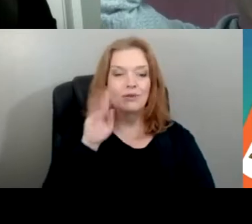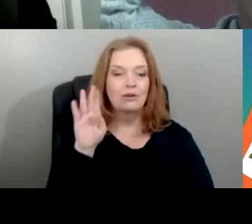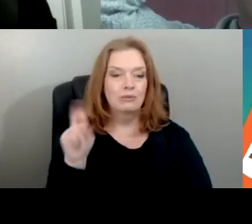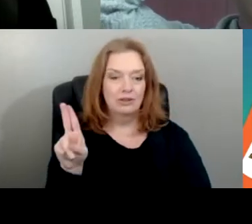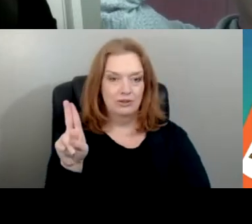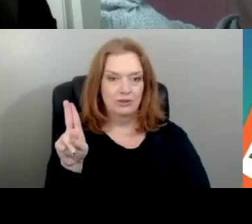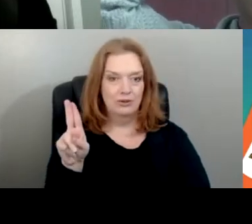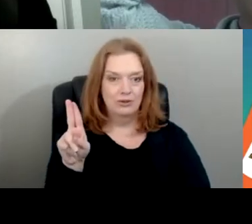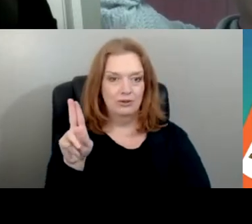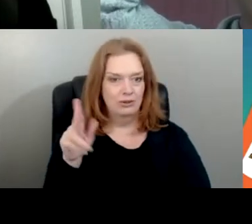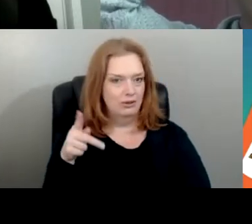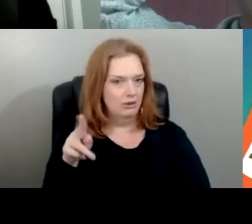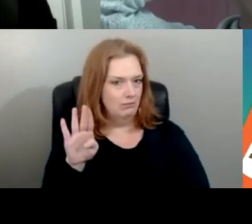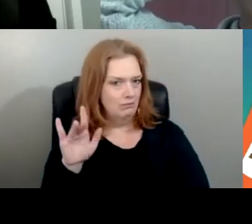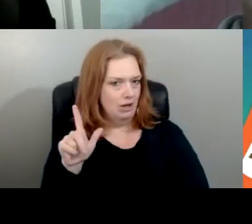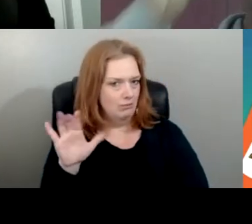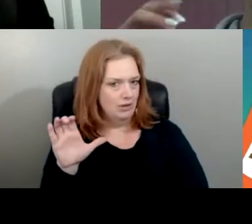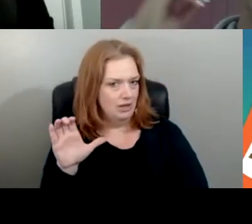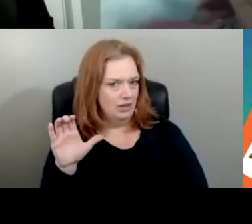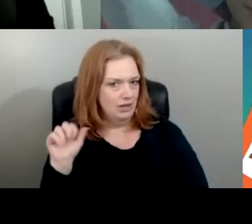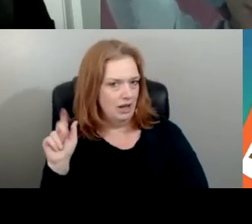Public Administration. Do I have that right?